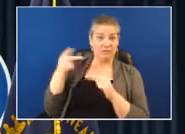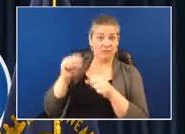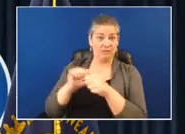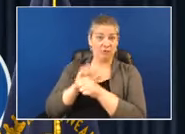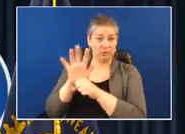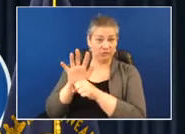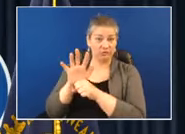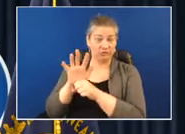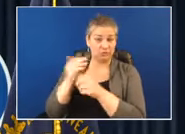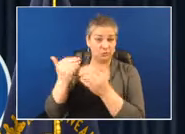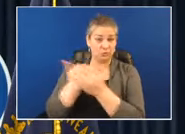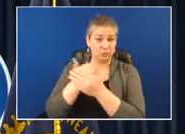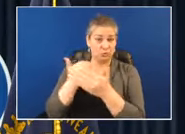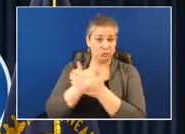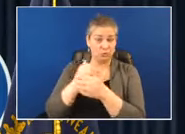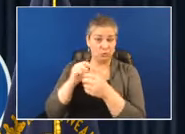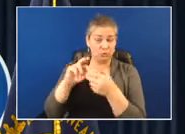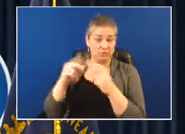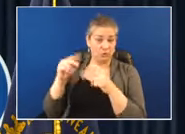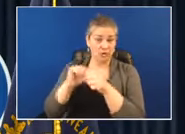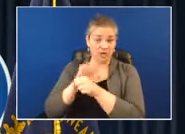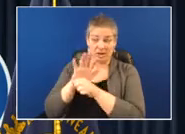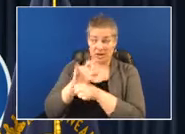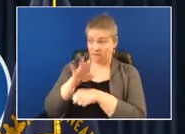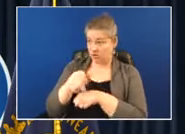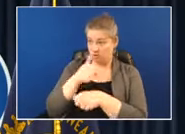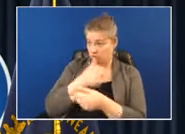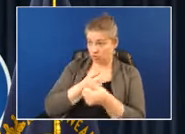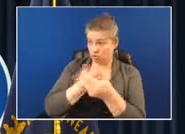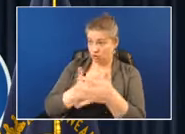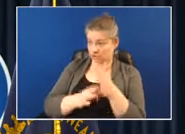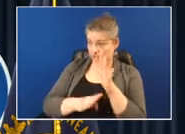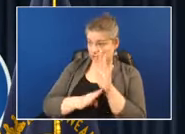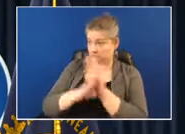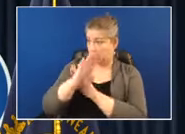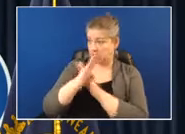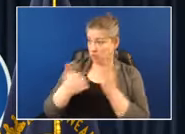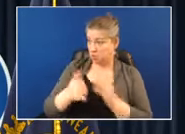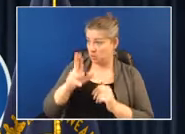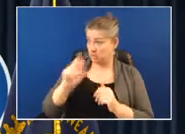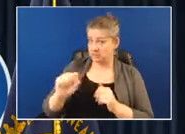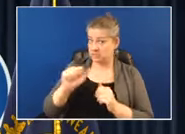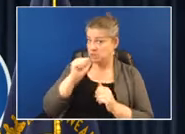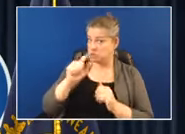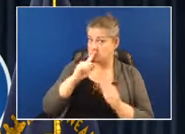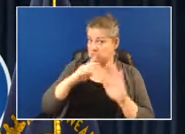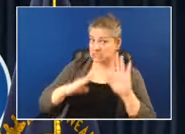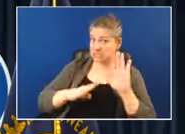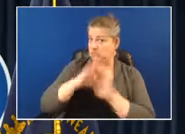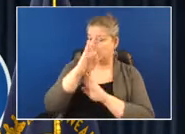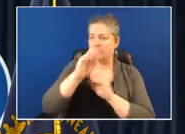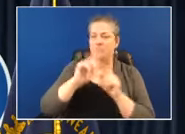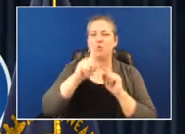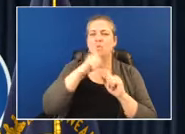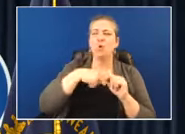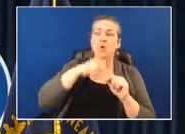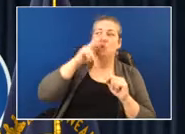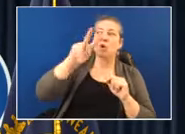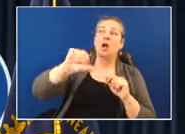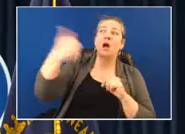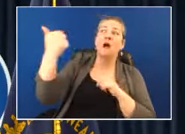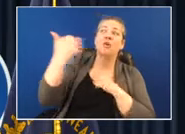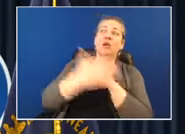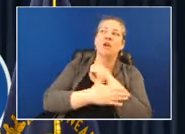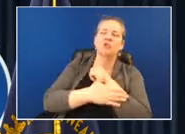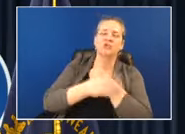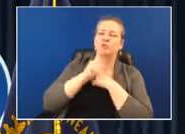Omicron does not cause a spike here in the United States. But as we look at things going on overseas, it's too early. I think we are